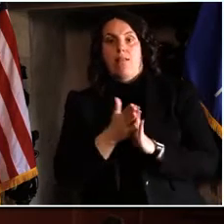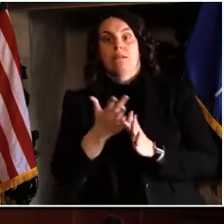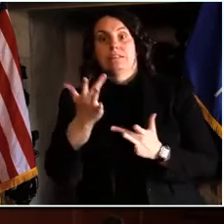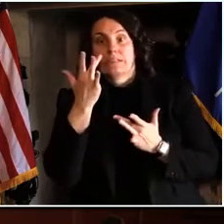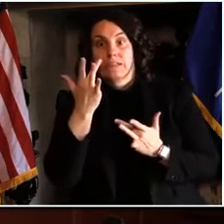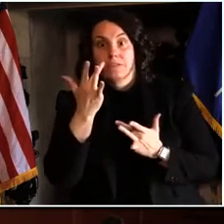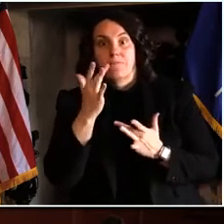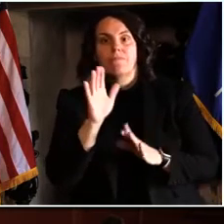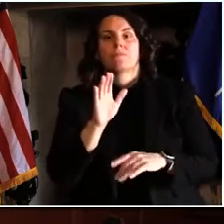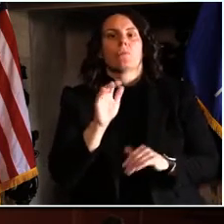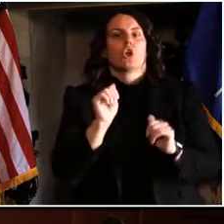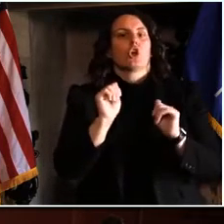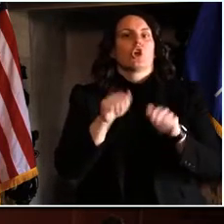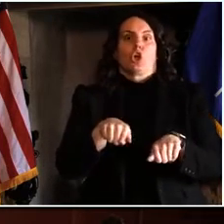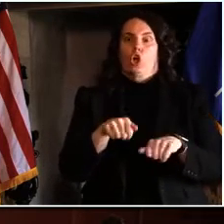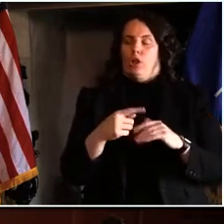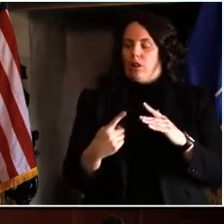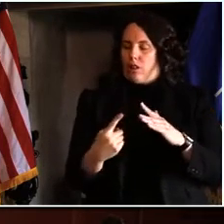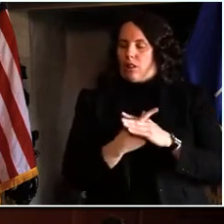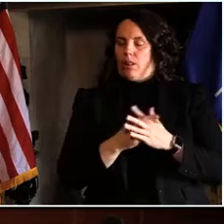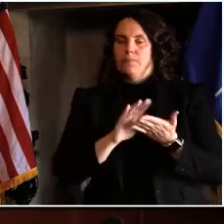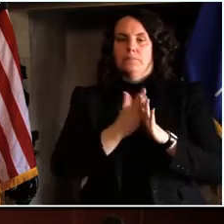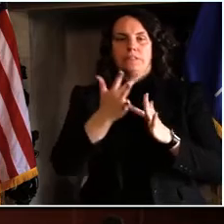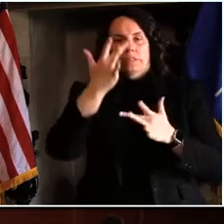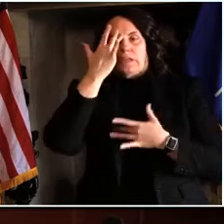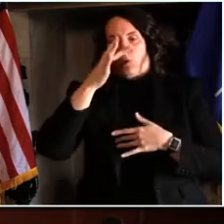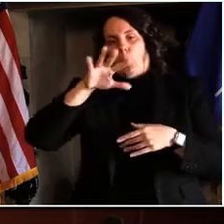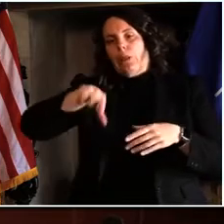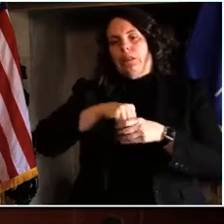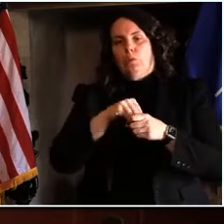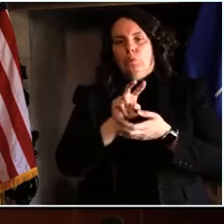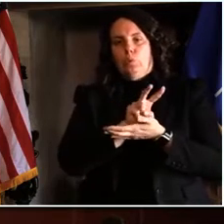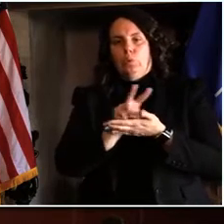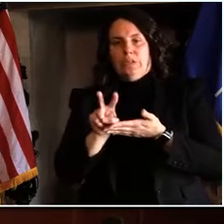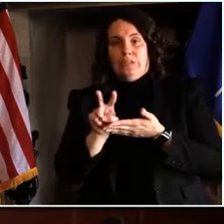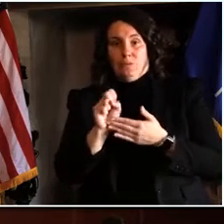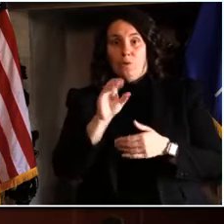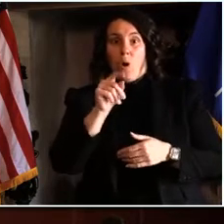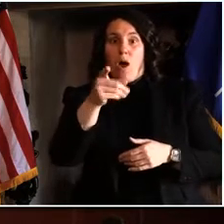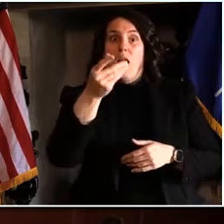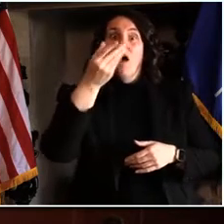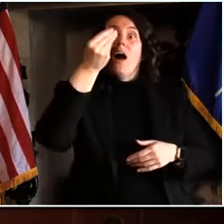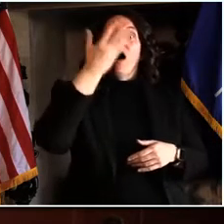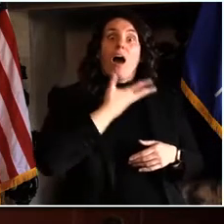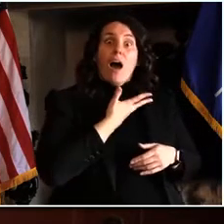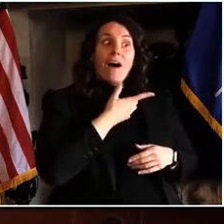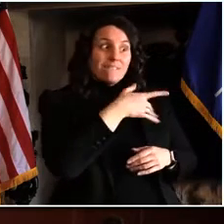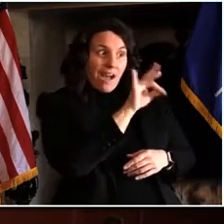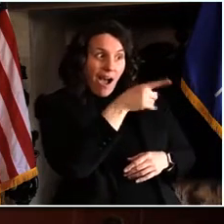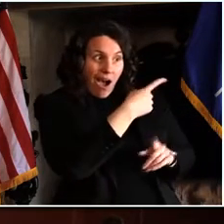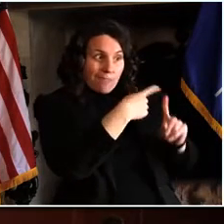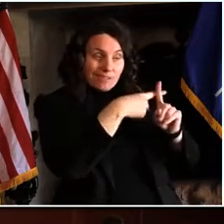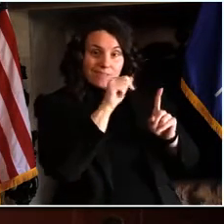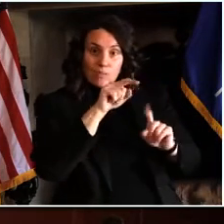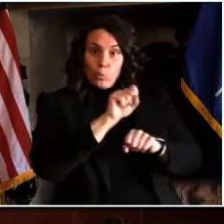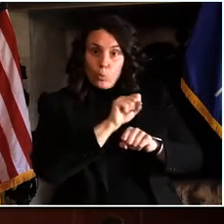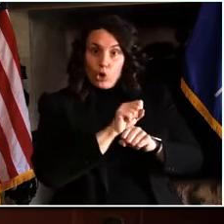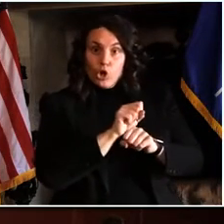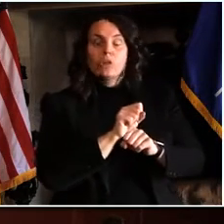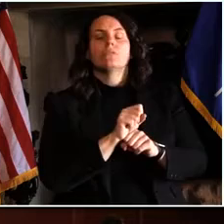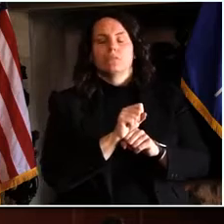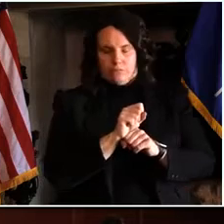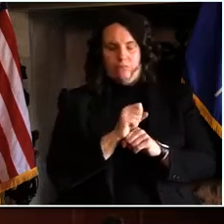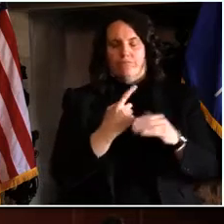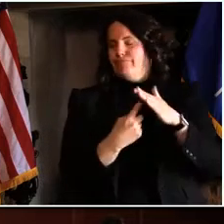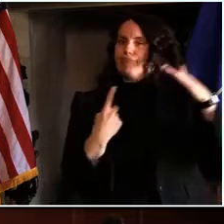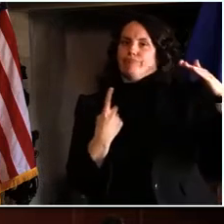really, as we get into the specific cases where someone is a household member or someone has been in close contact with in the